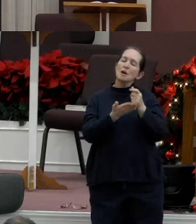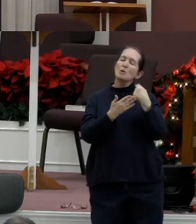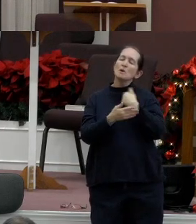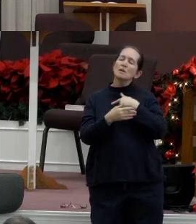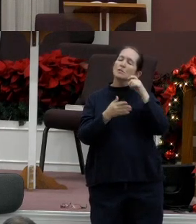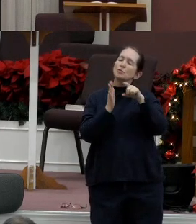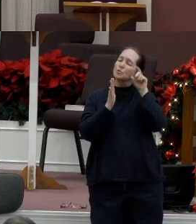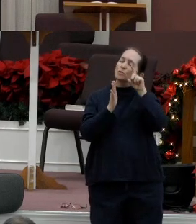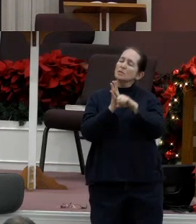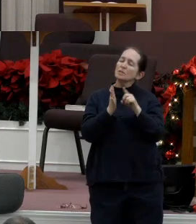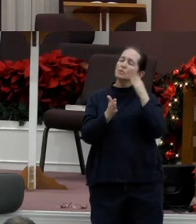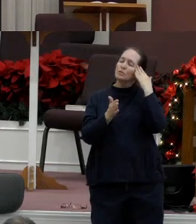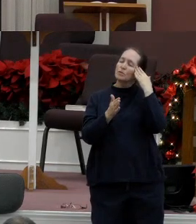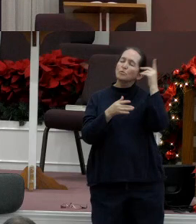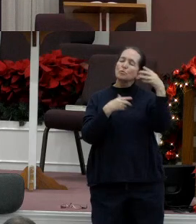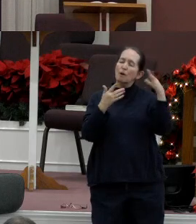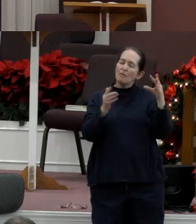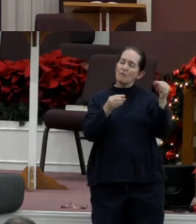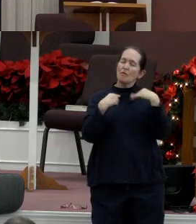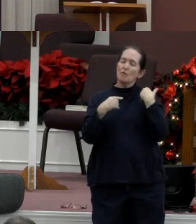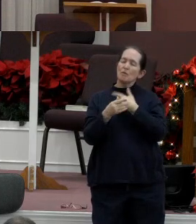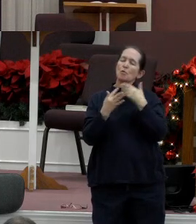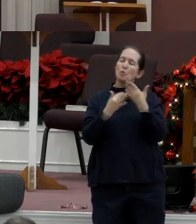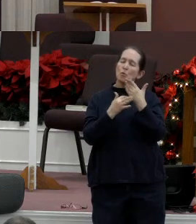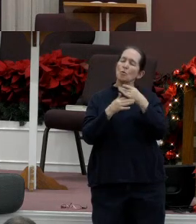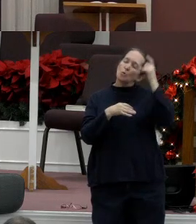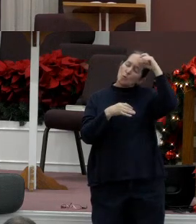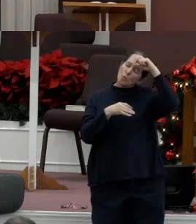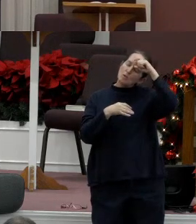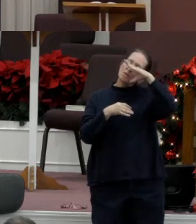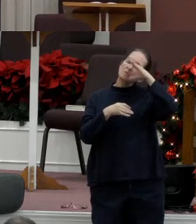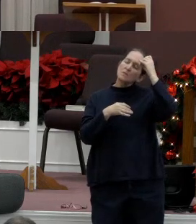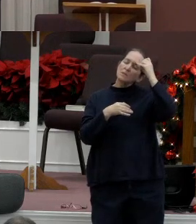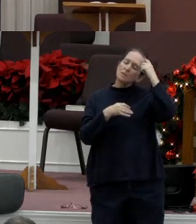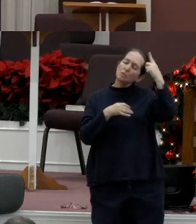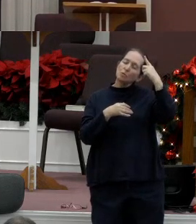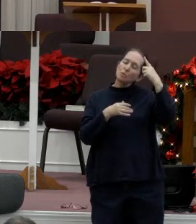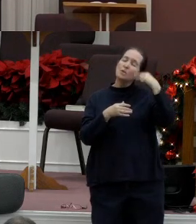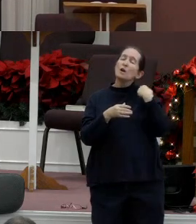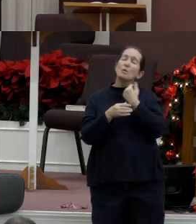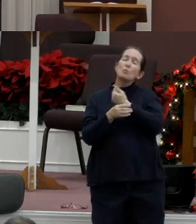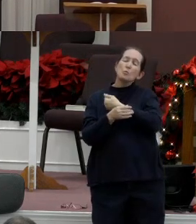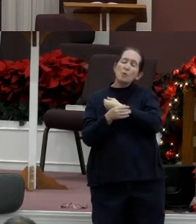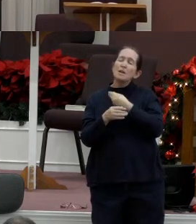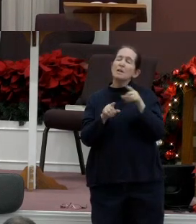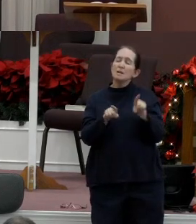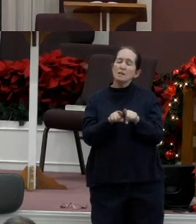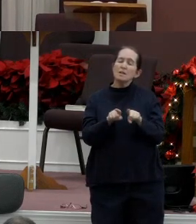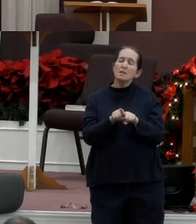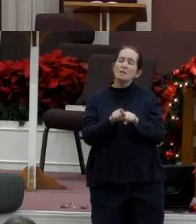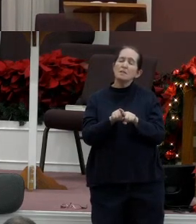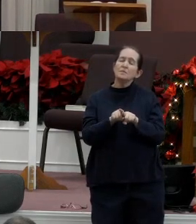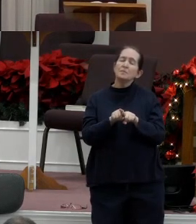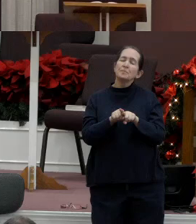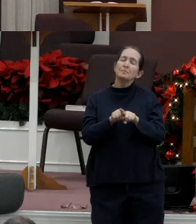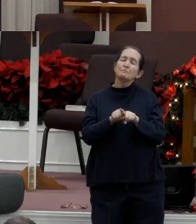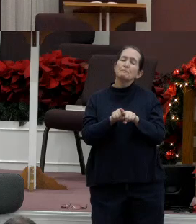recognize the knowledge that you have given us through wisdom and understanding, that we too